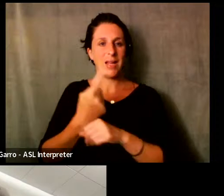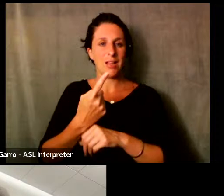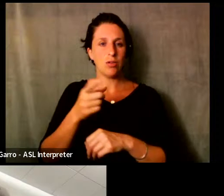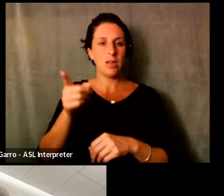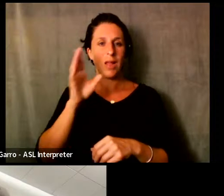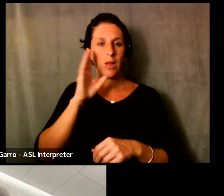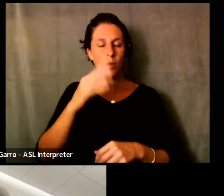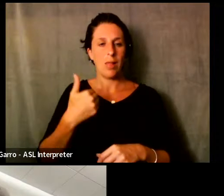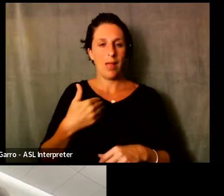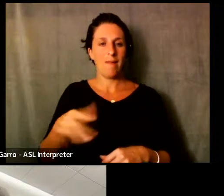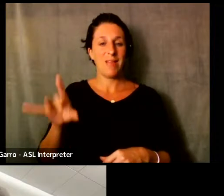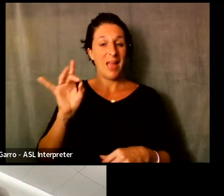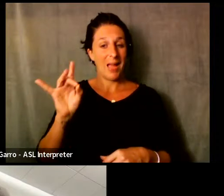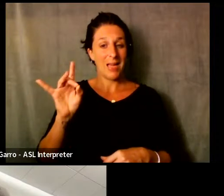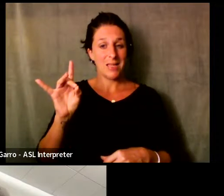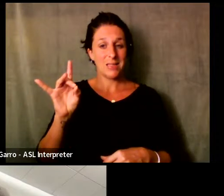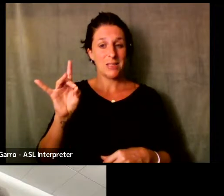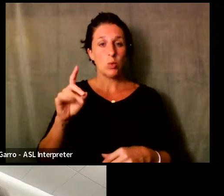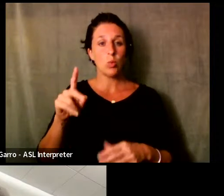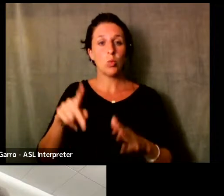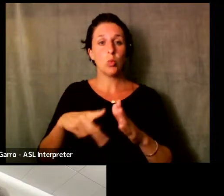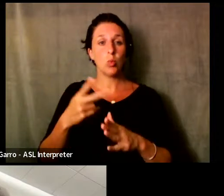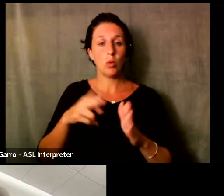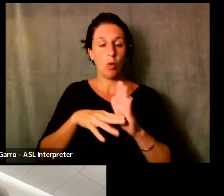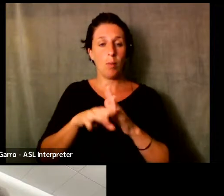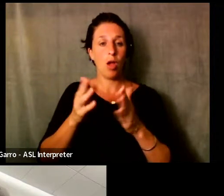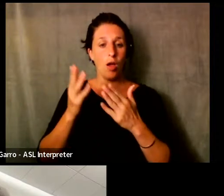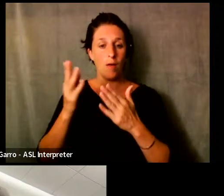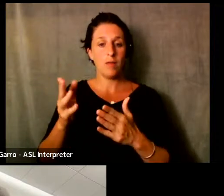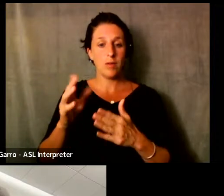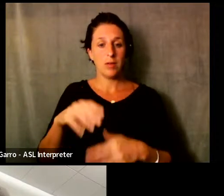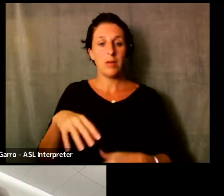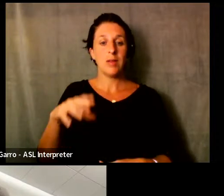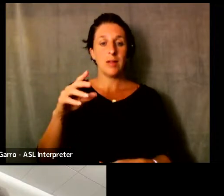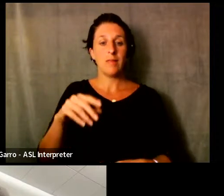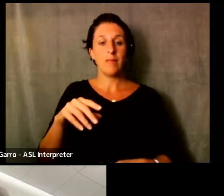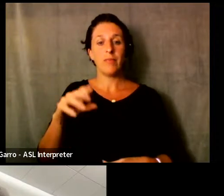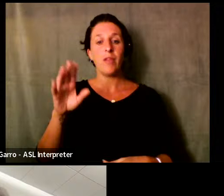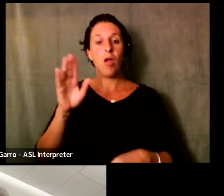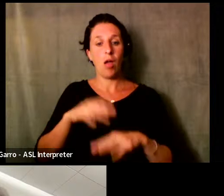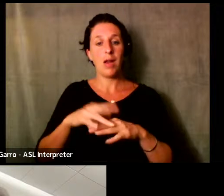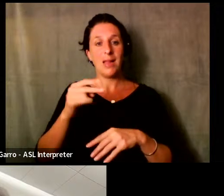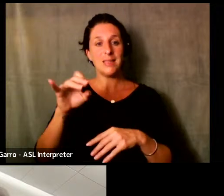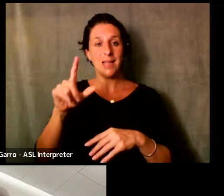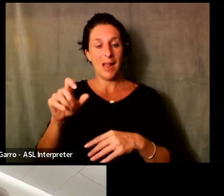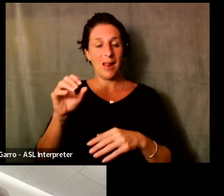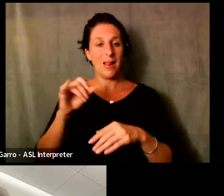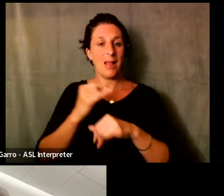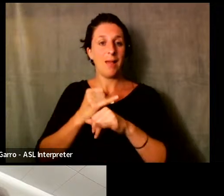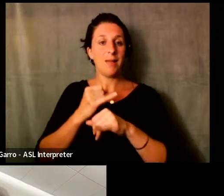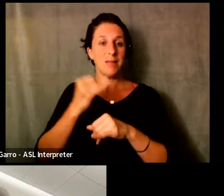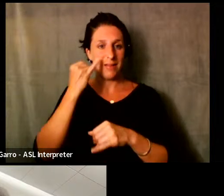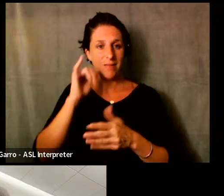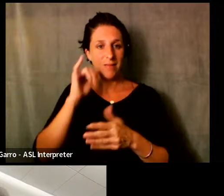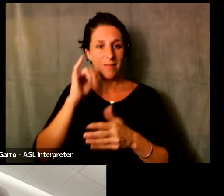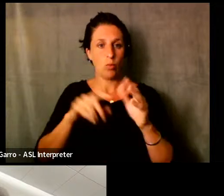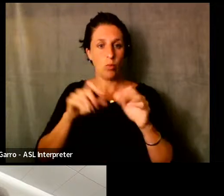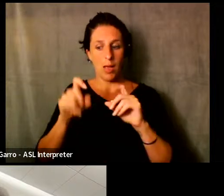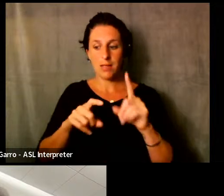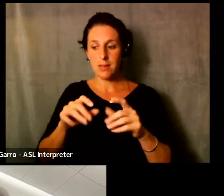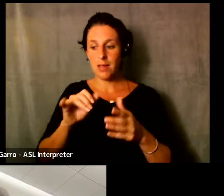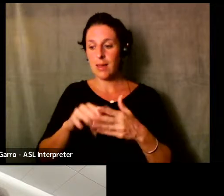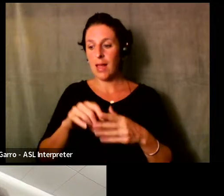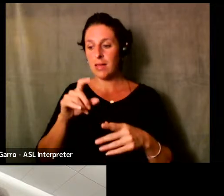about 8 dual enrollment offerings offered at so CSM faculty on the Hillsdale campus, if that's what you're asking about, and that has to do with